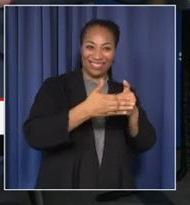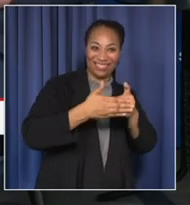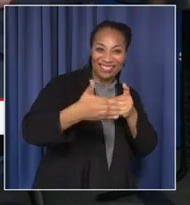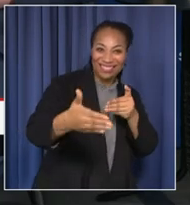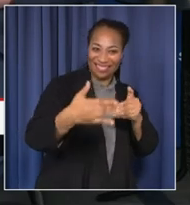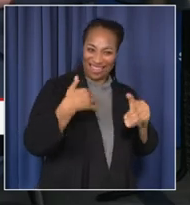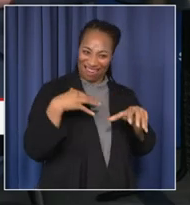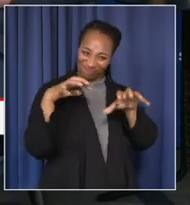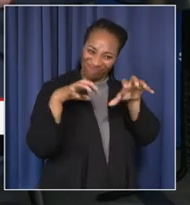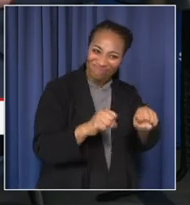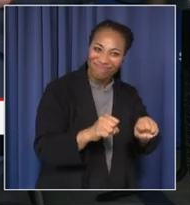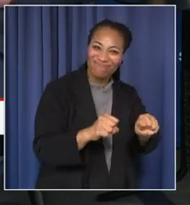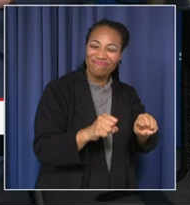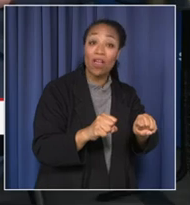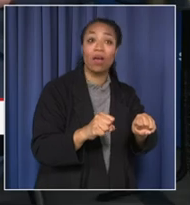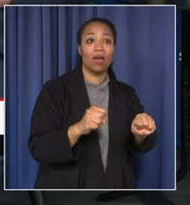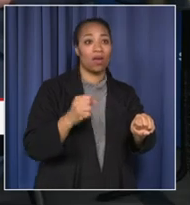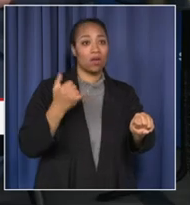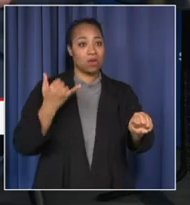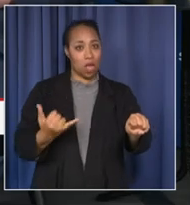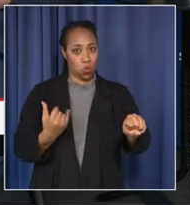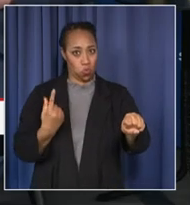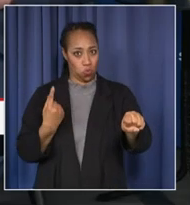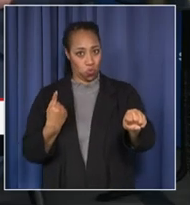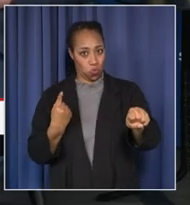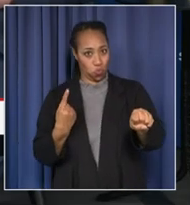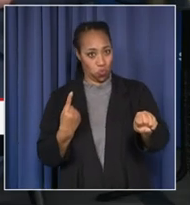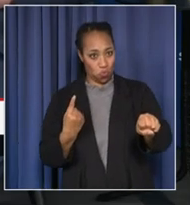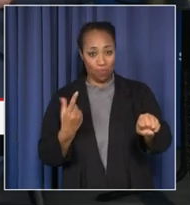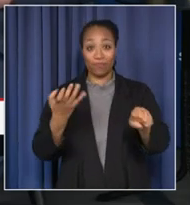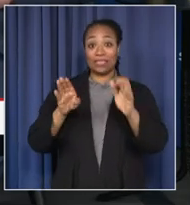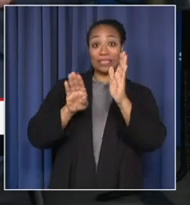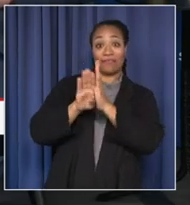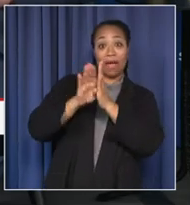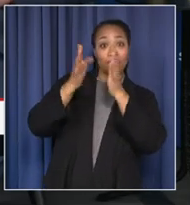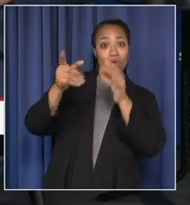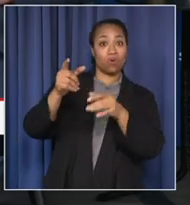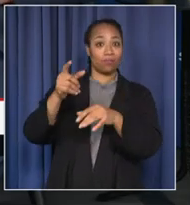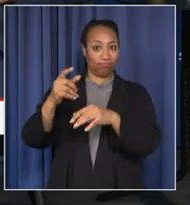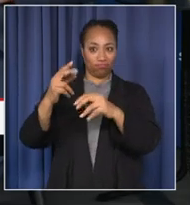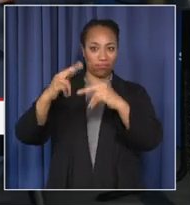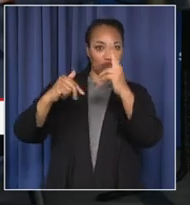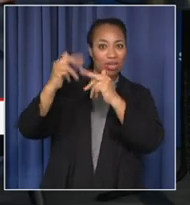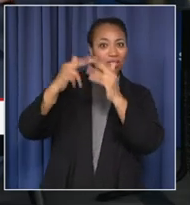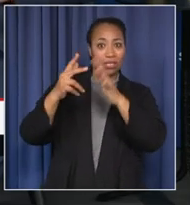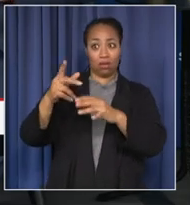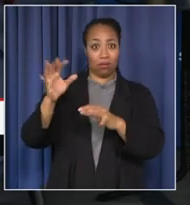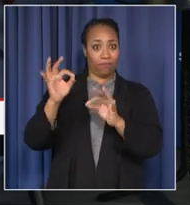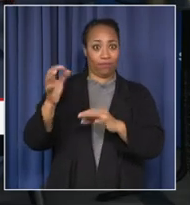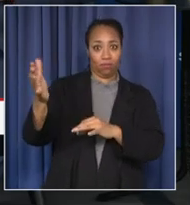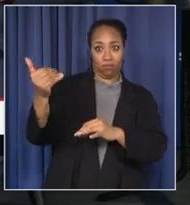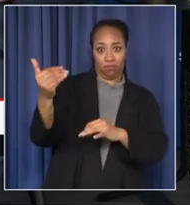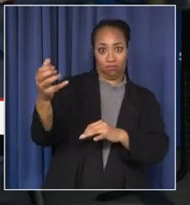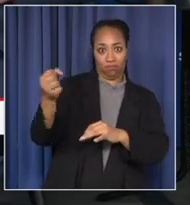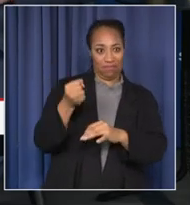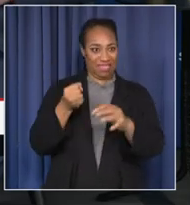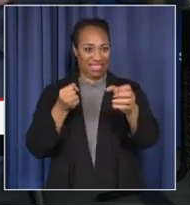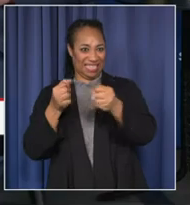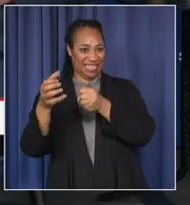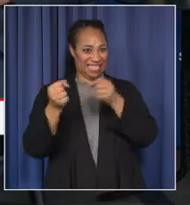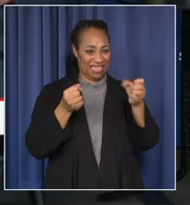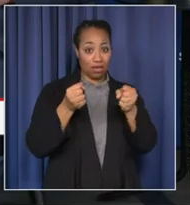great development without an NFL stadium. Why we want the NFL to go there is because this is our team. And